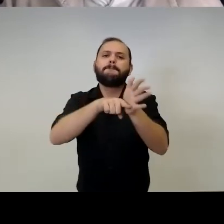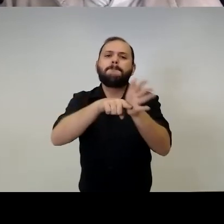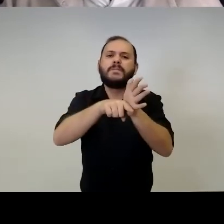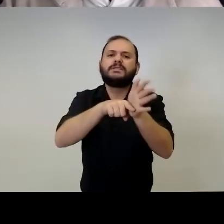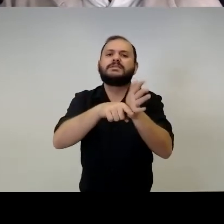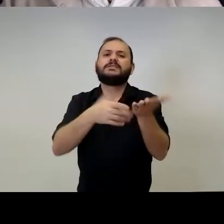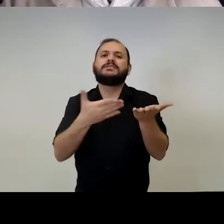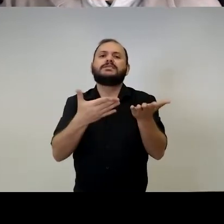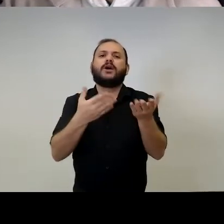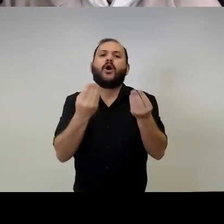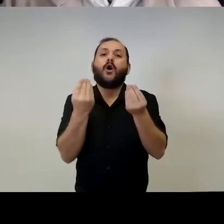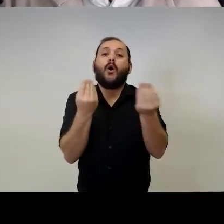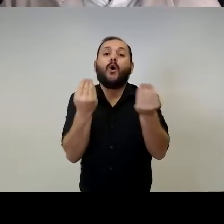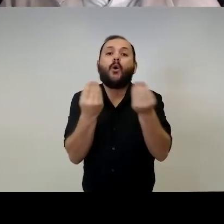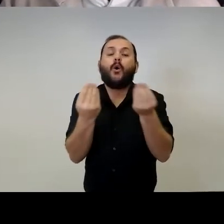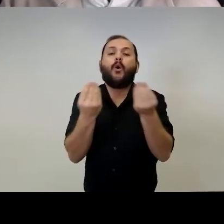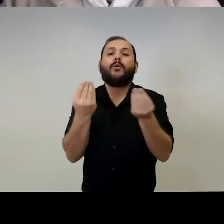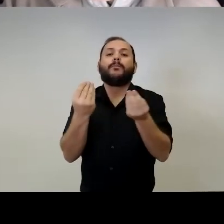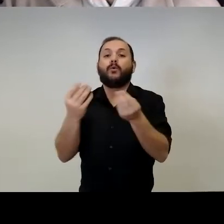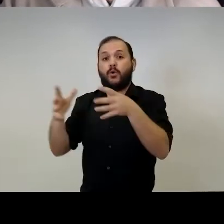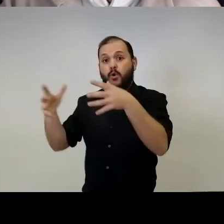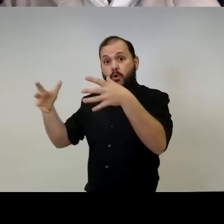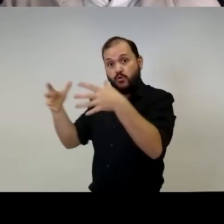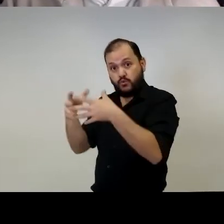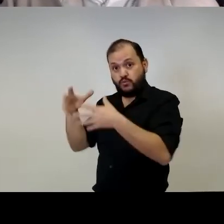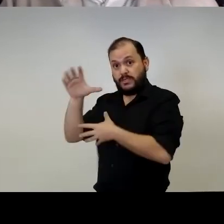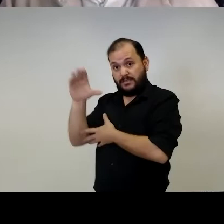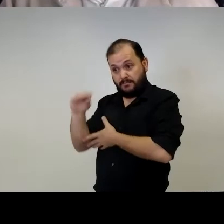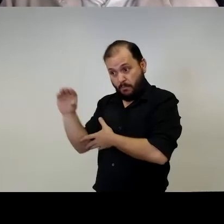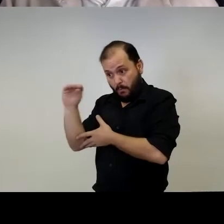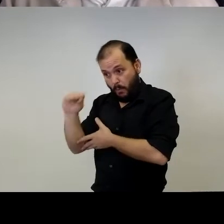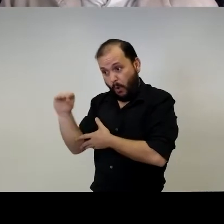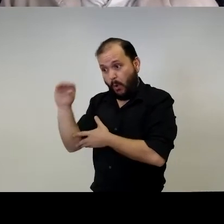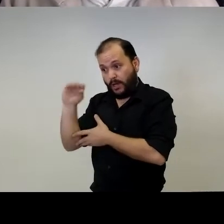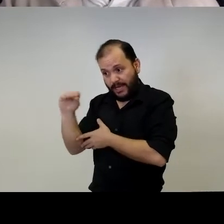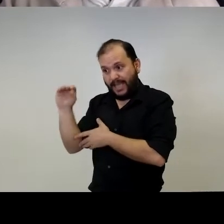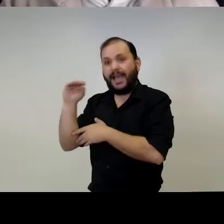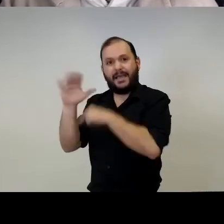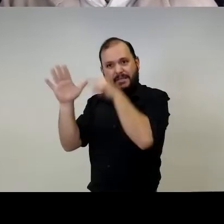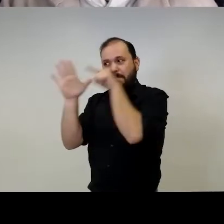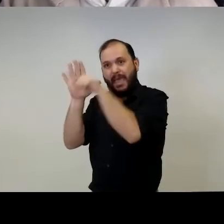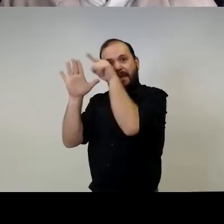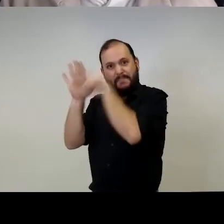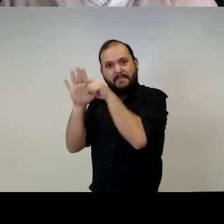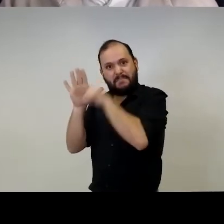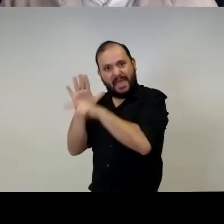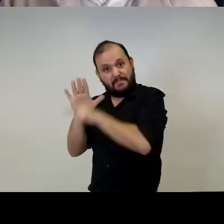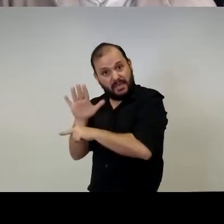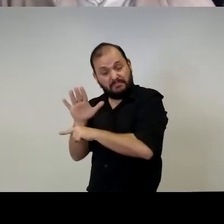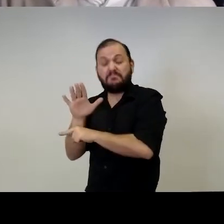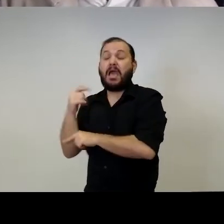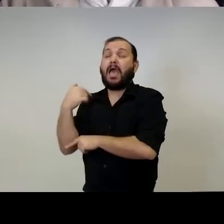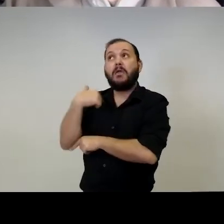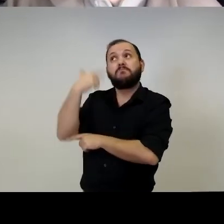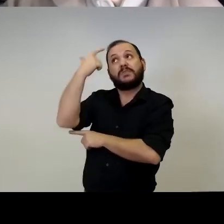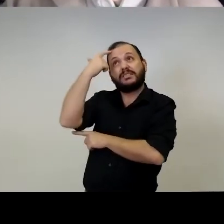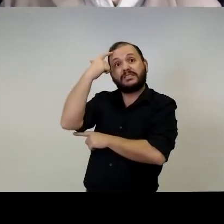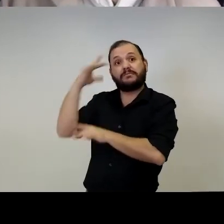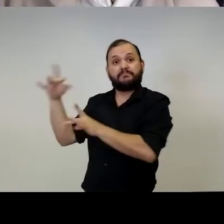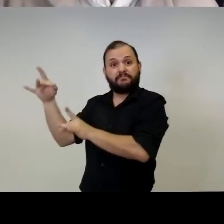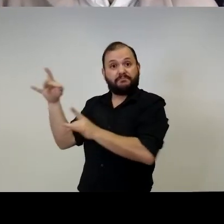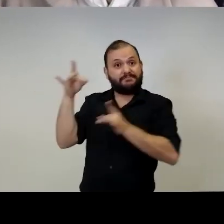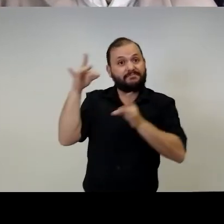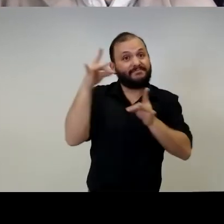with spoken language interpreting. And if you wish, perhaps we can extend it to sign language interpreting. For instance, if I asked